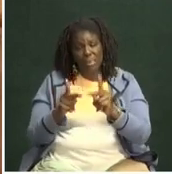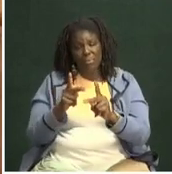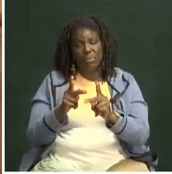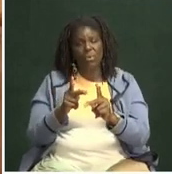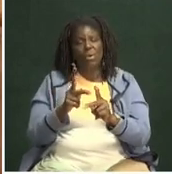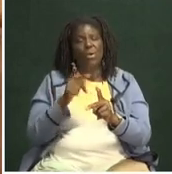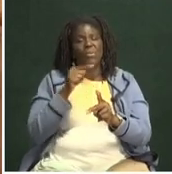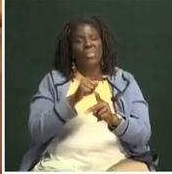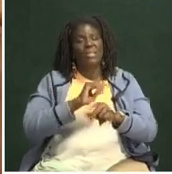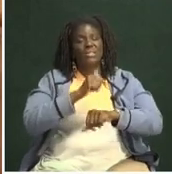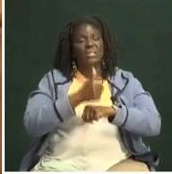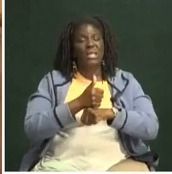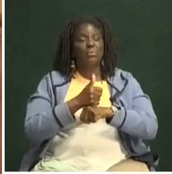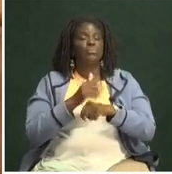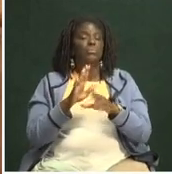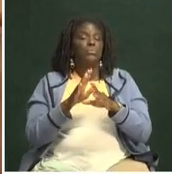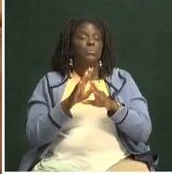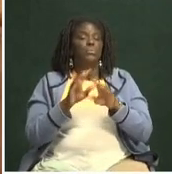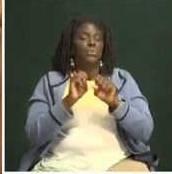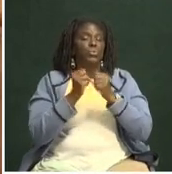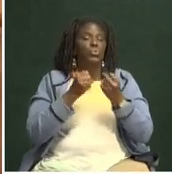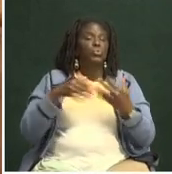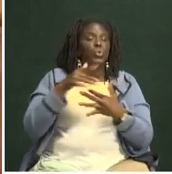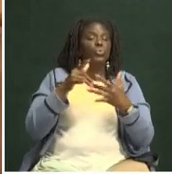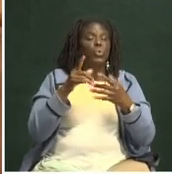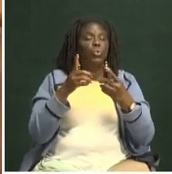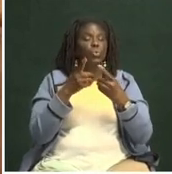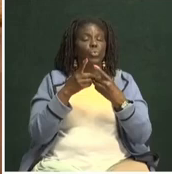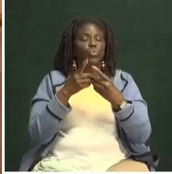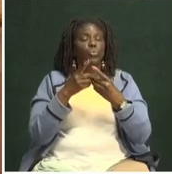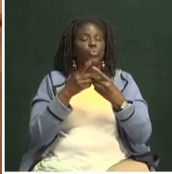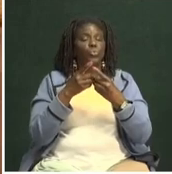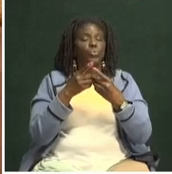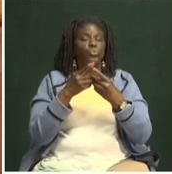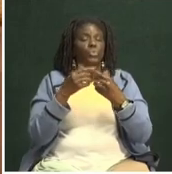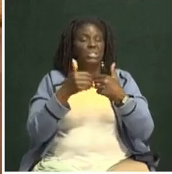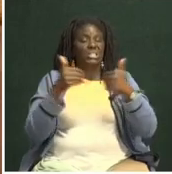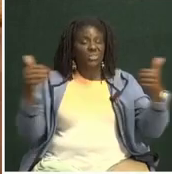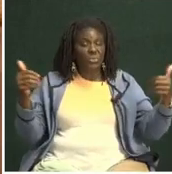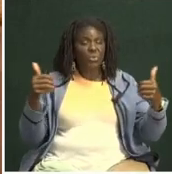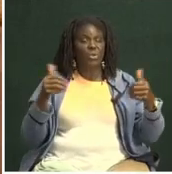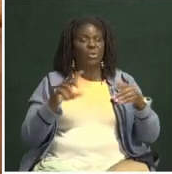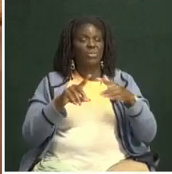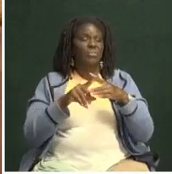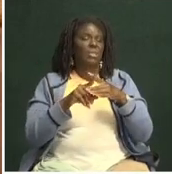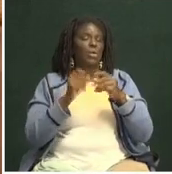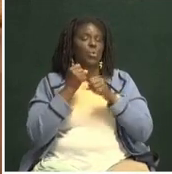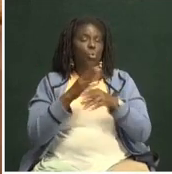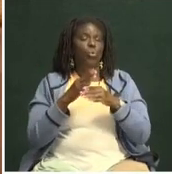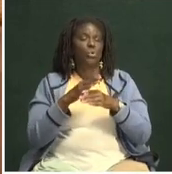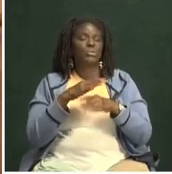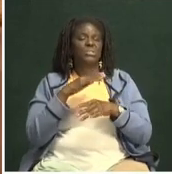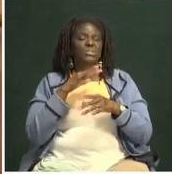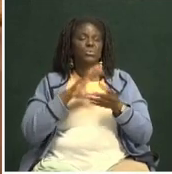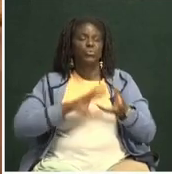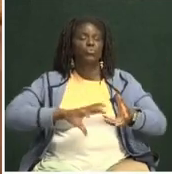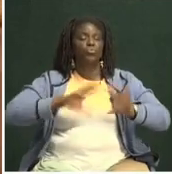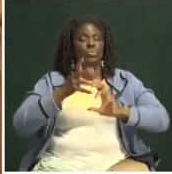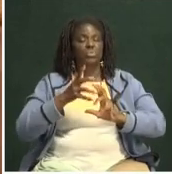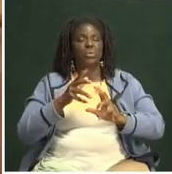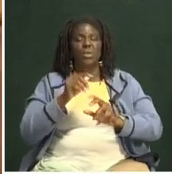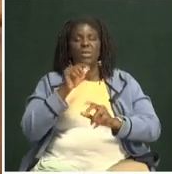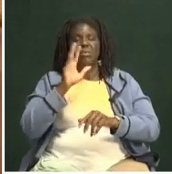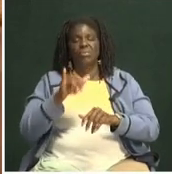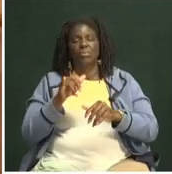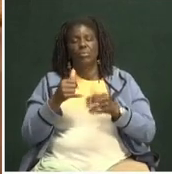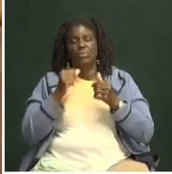discriminations. When they mismanage public resources, they choose to foster corruption that denies people access to services, which